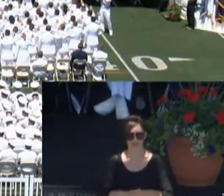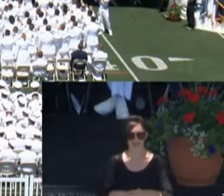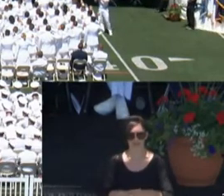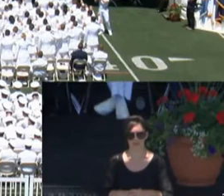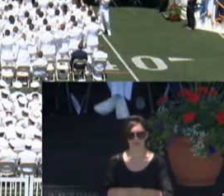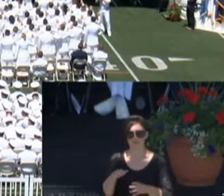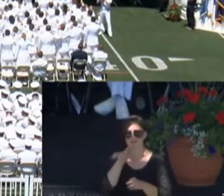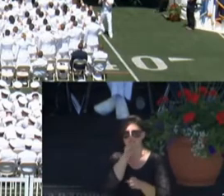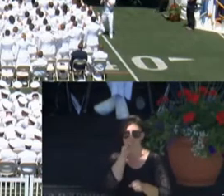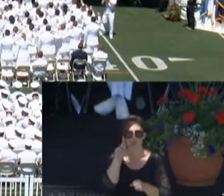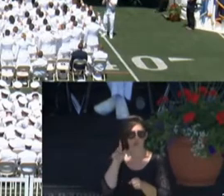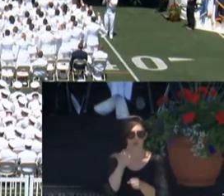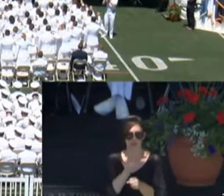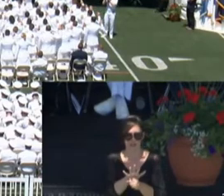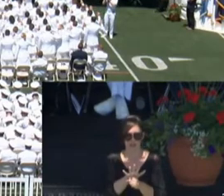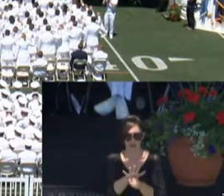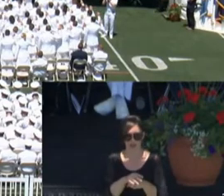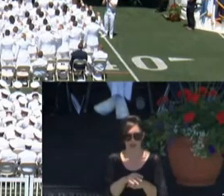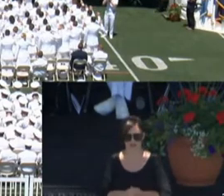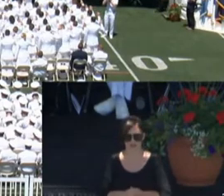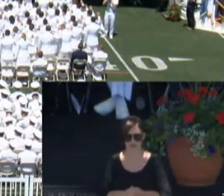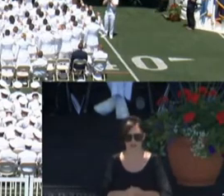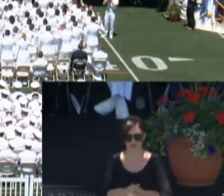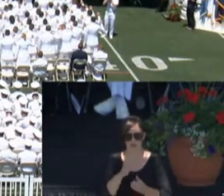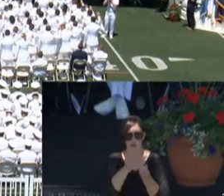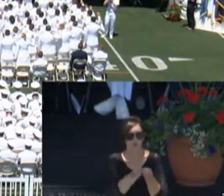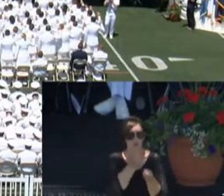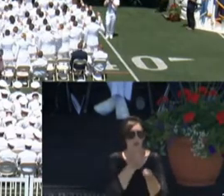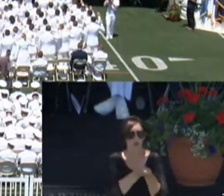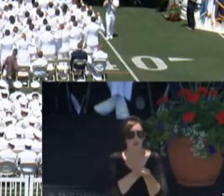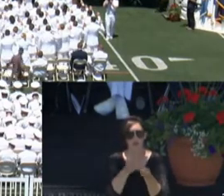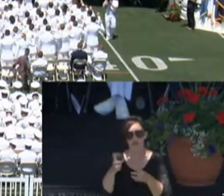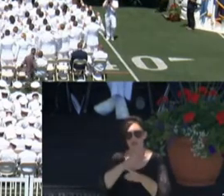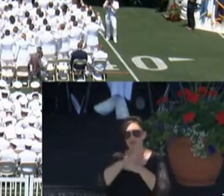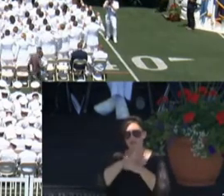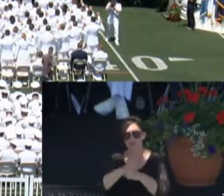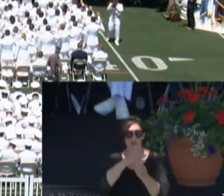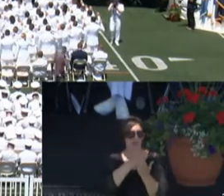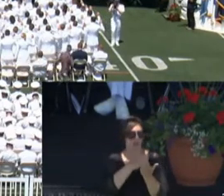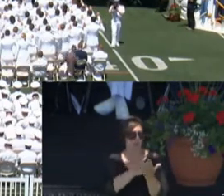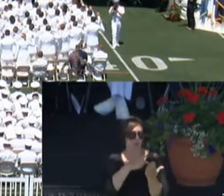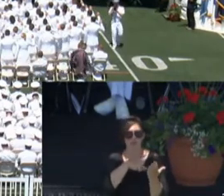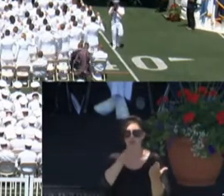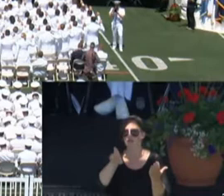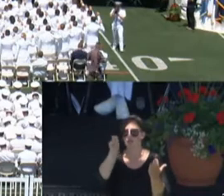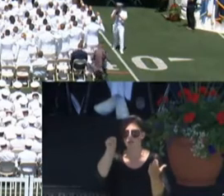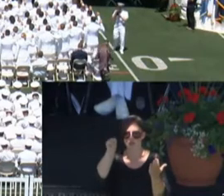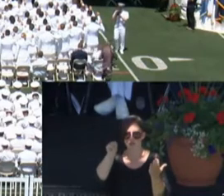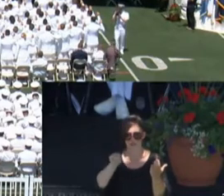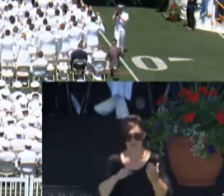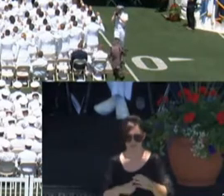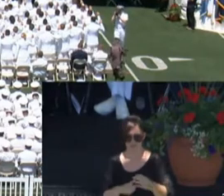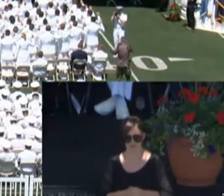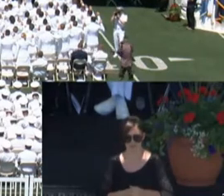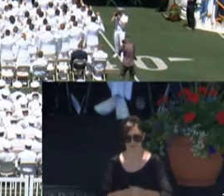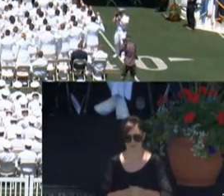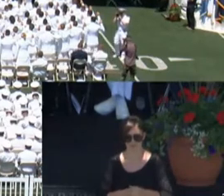do solemnly swear to support and defend the Constitution of the United States